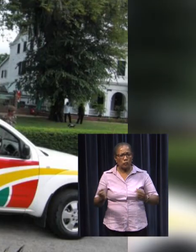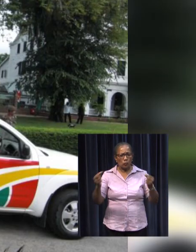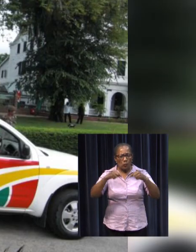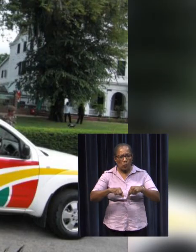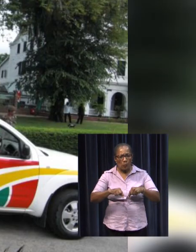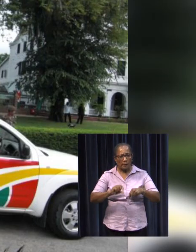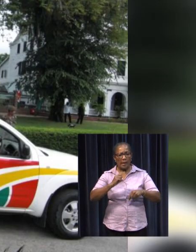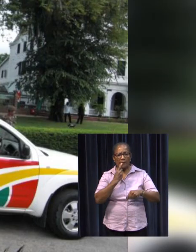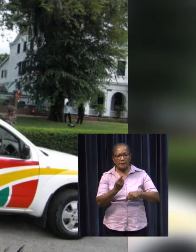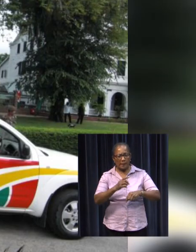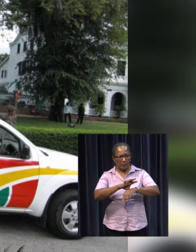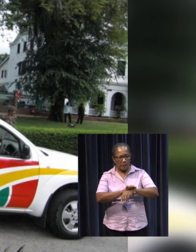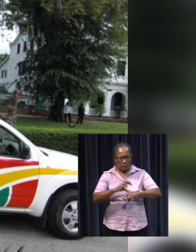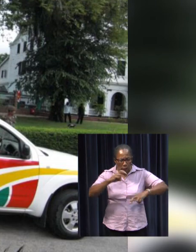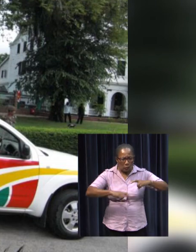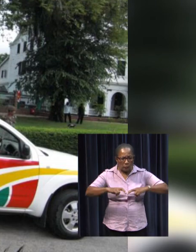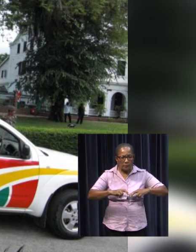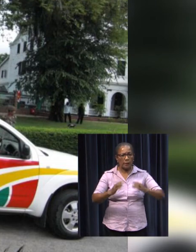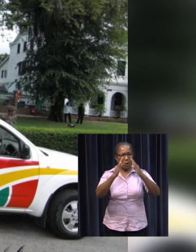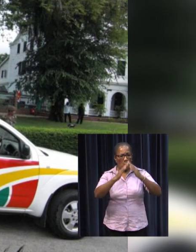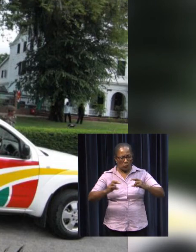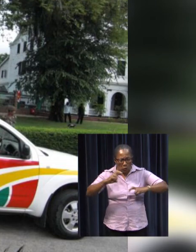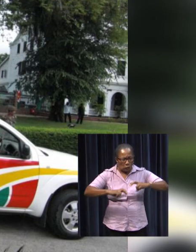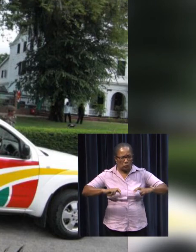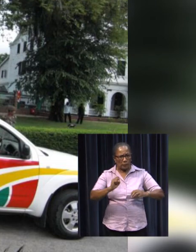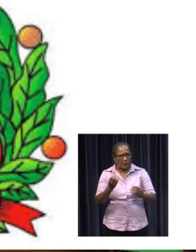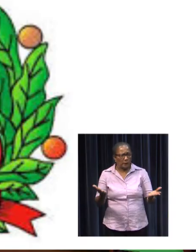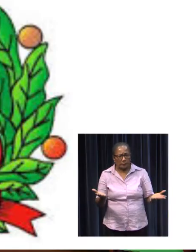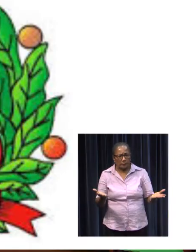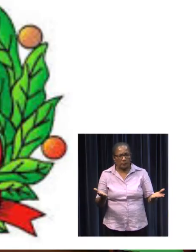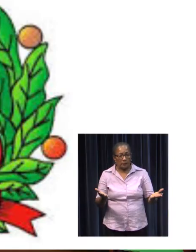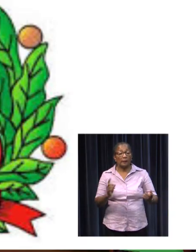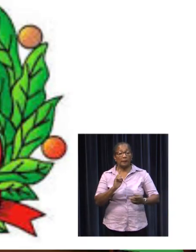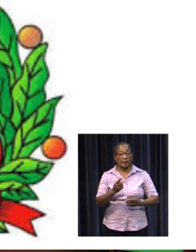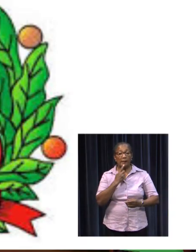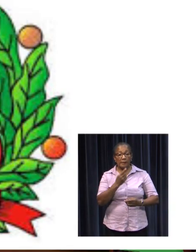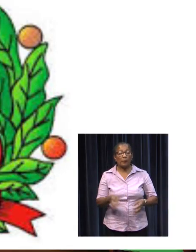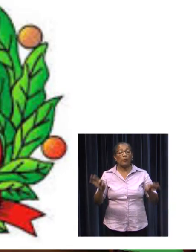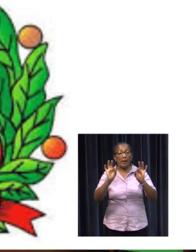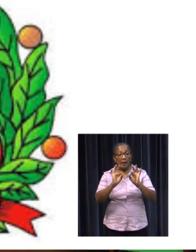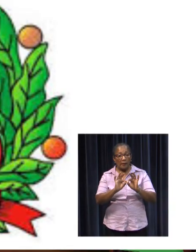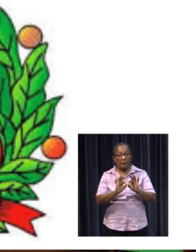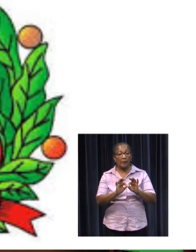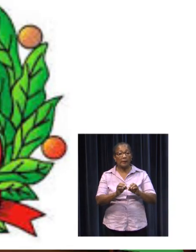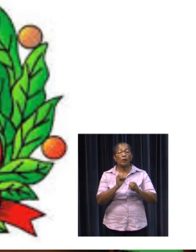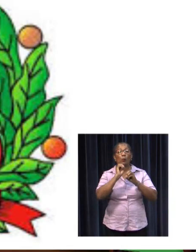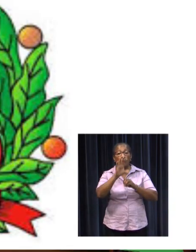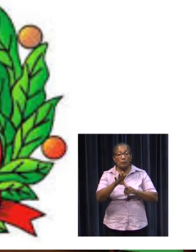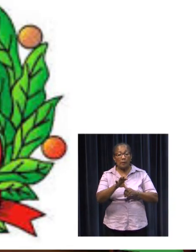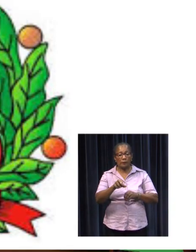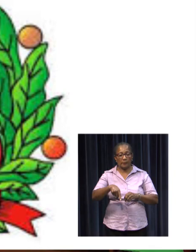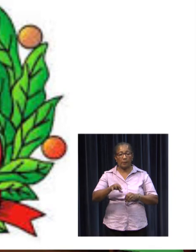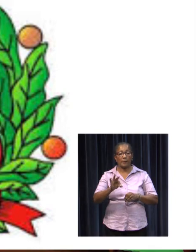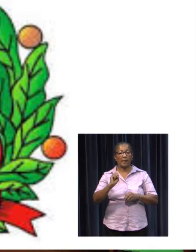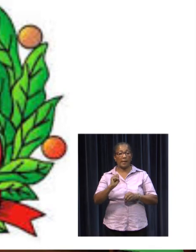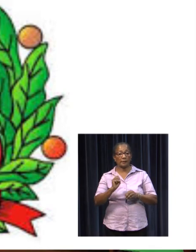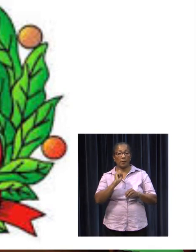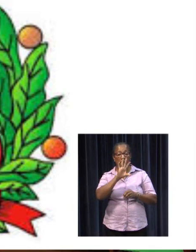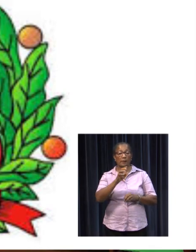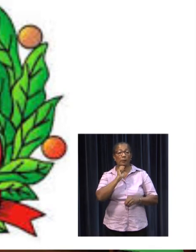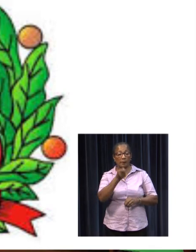their homes, saying they come for a medical inspection. That was the common threat yesterday of a police media report.